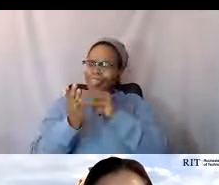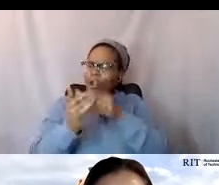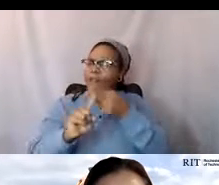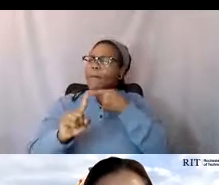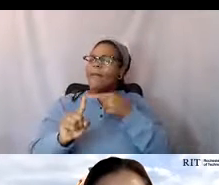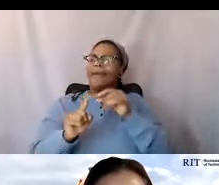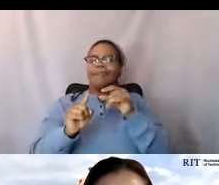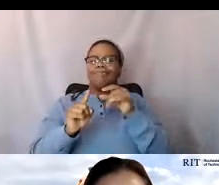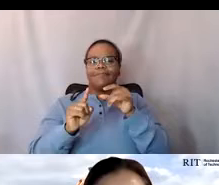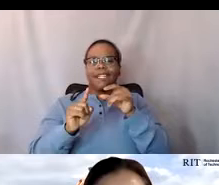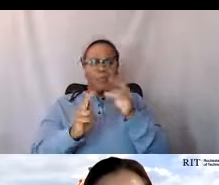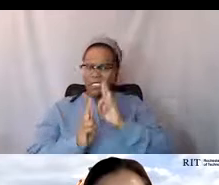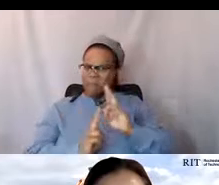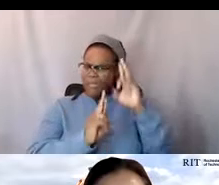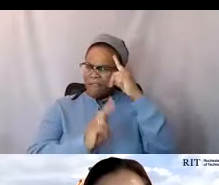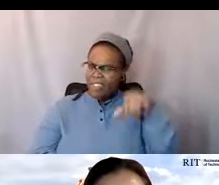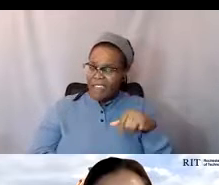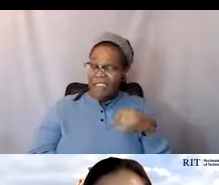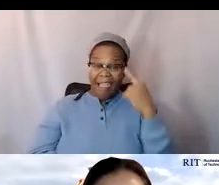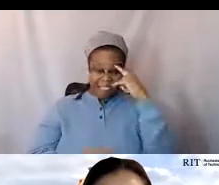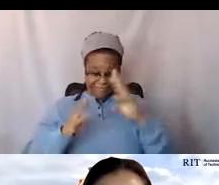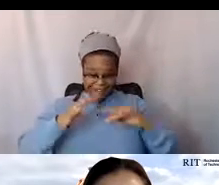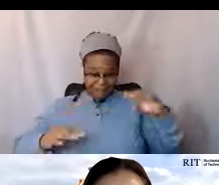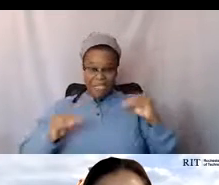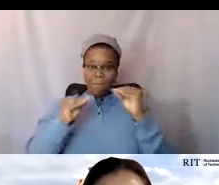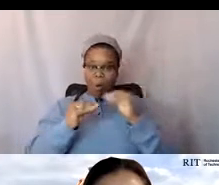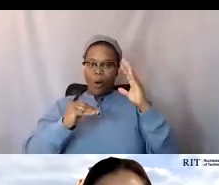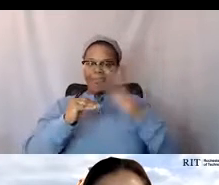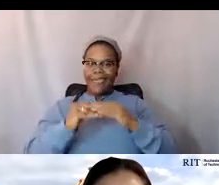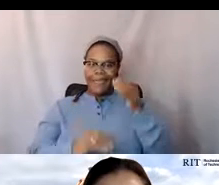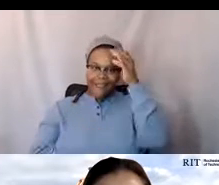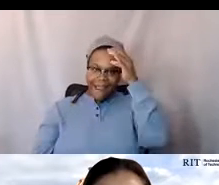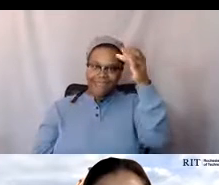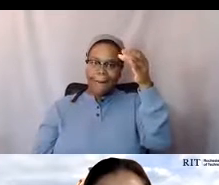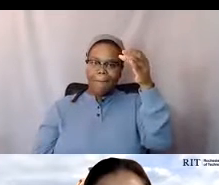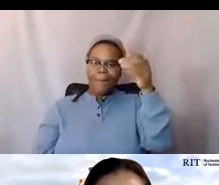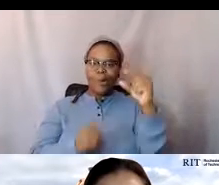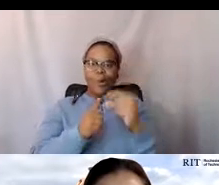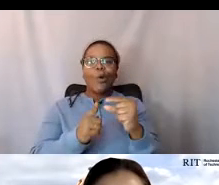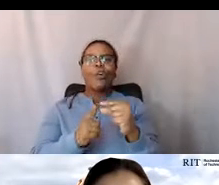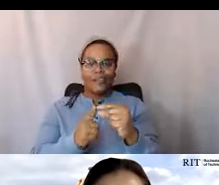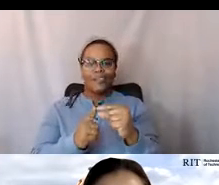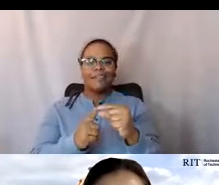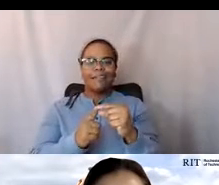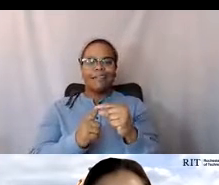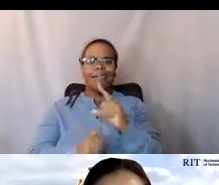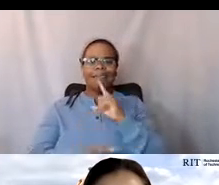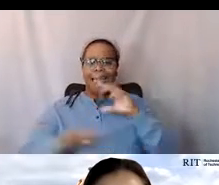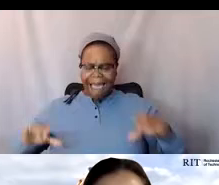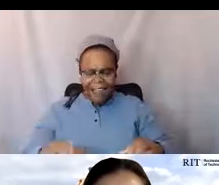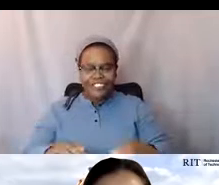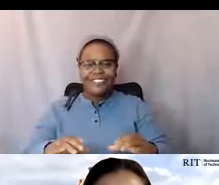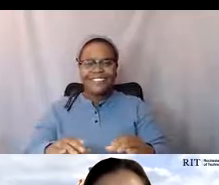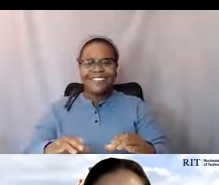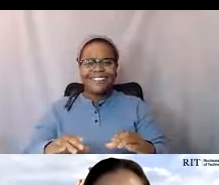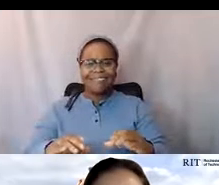diversity for me is much more than a concept. It is a word. It is action. I mean, it's not just